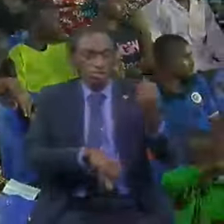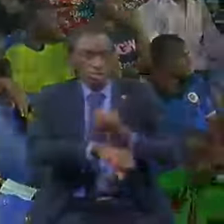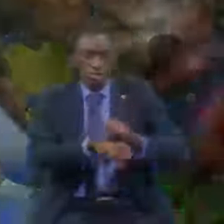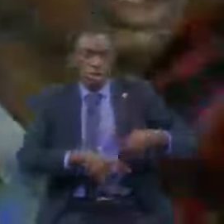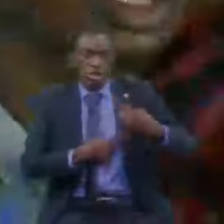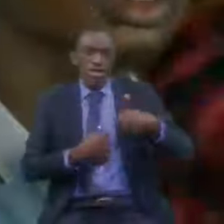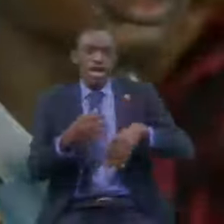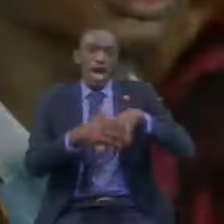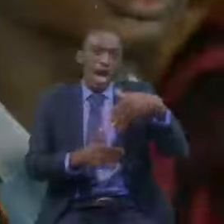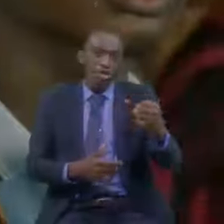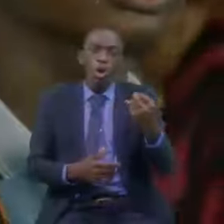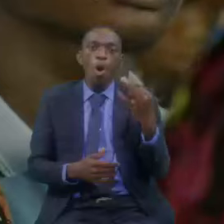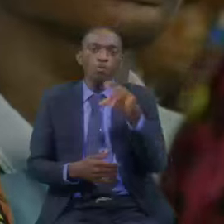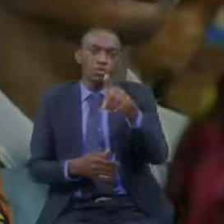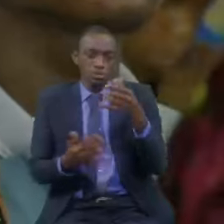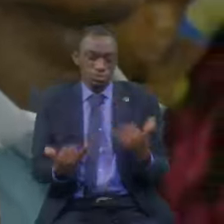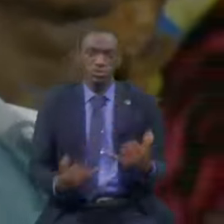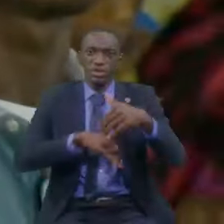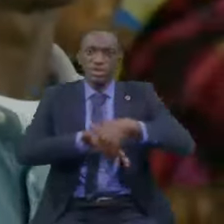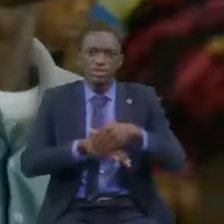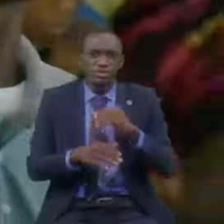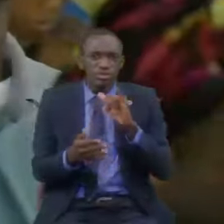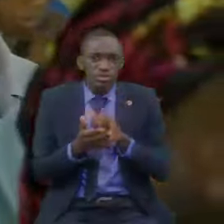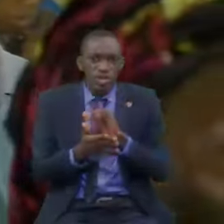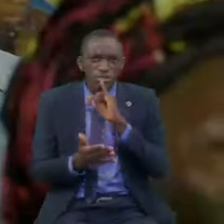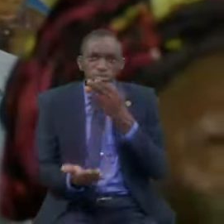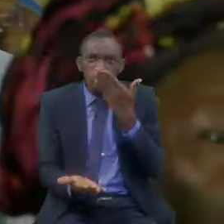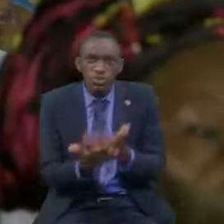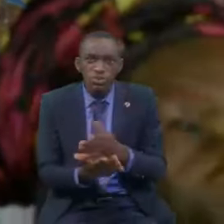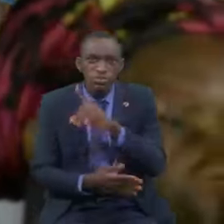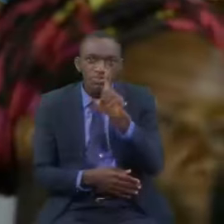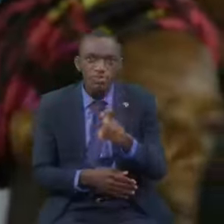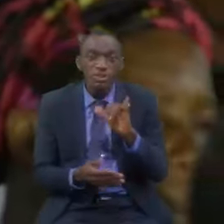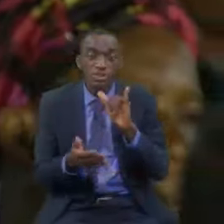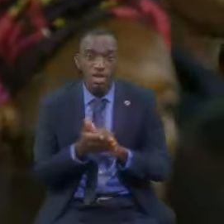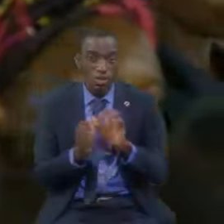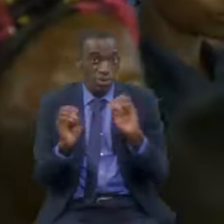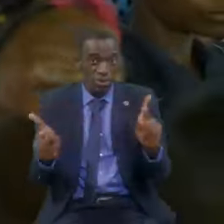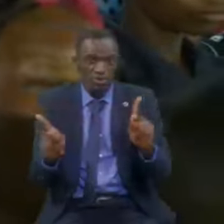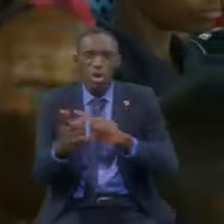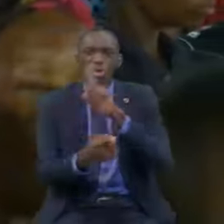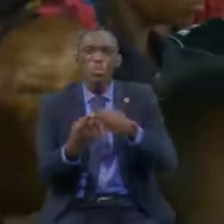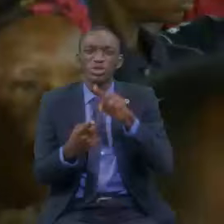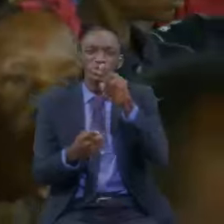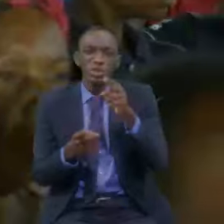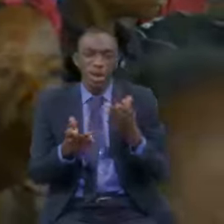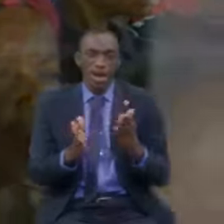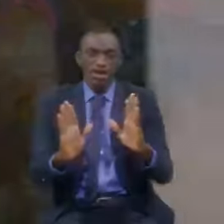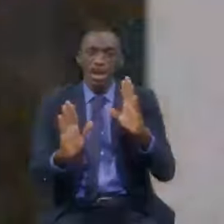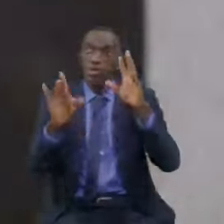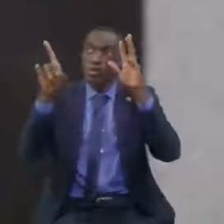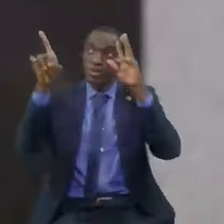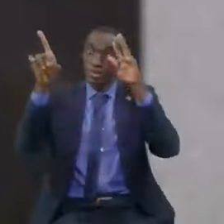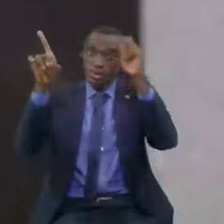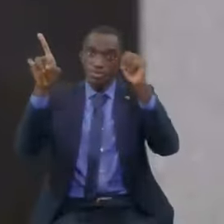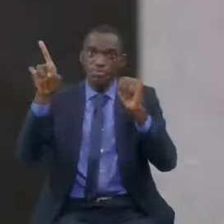good? Is that all right? Will you allow him? I can't hear the